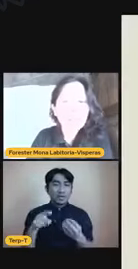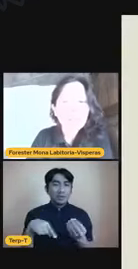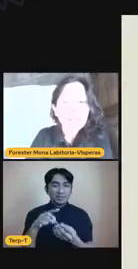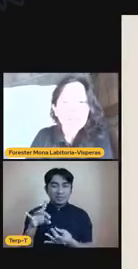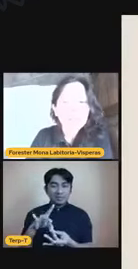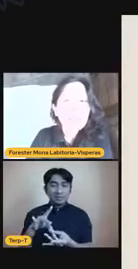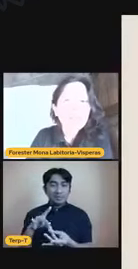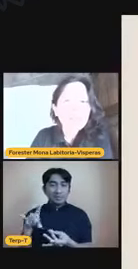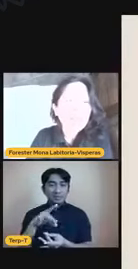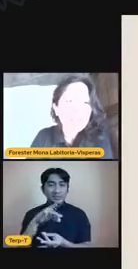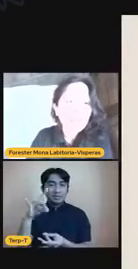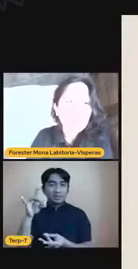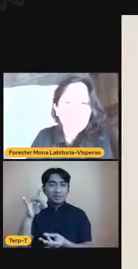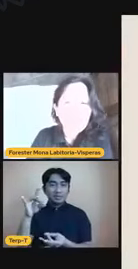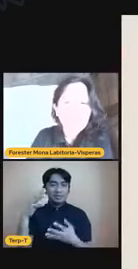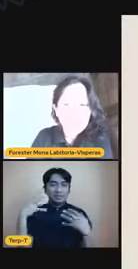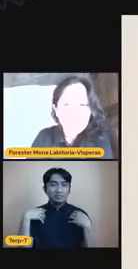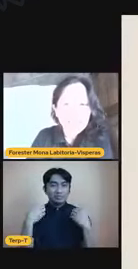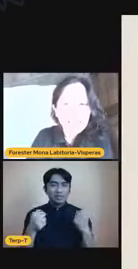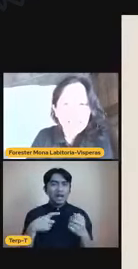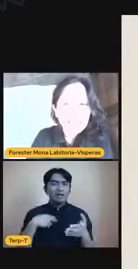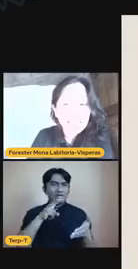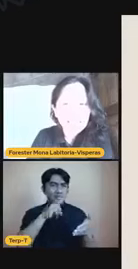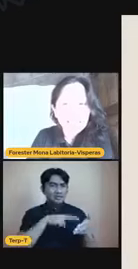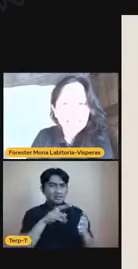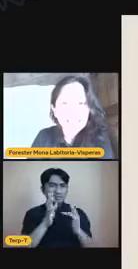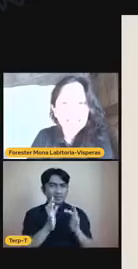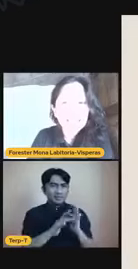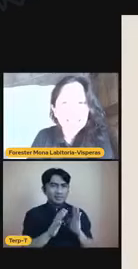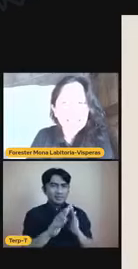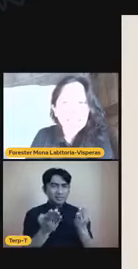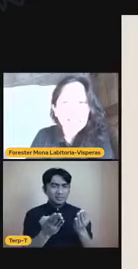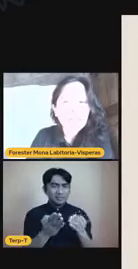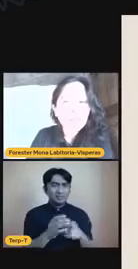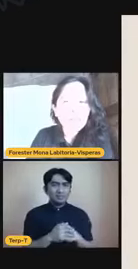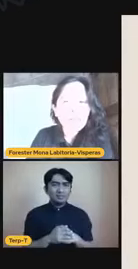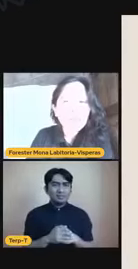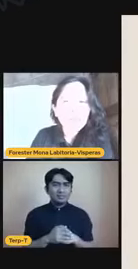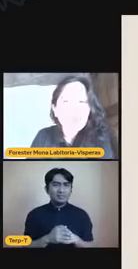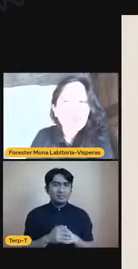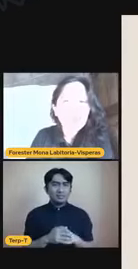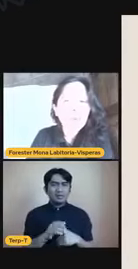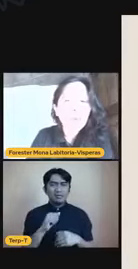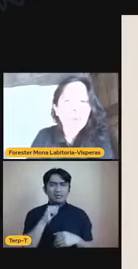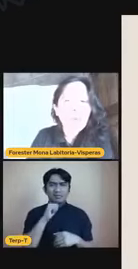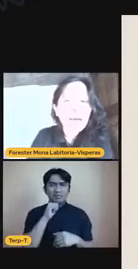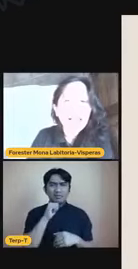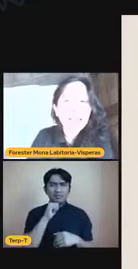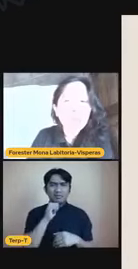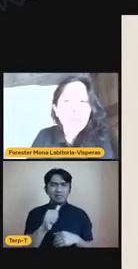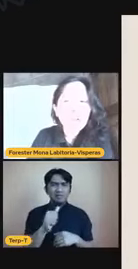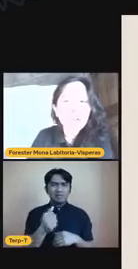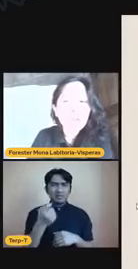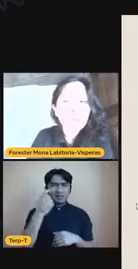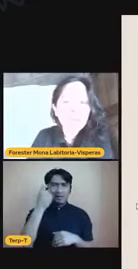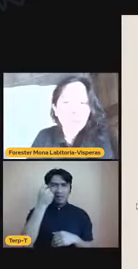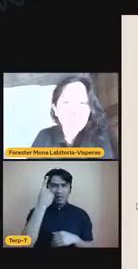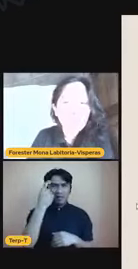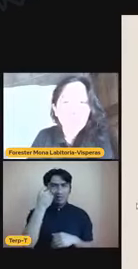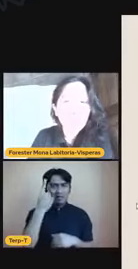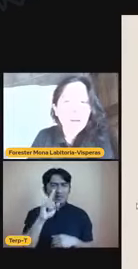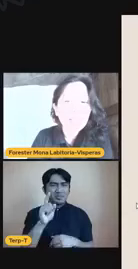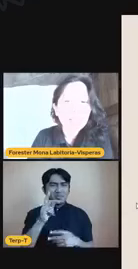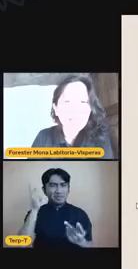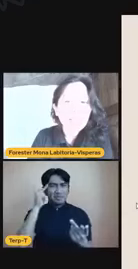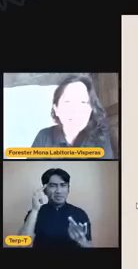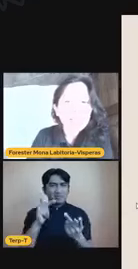wellness. So I read this book sa Bible, sa Ecclesiastes. Hindi po daw natin tunay na mauunawaan yung planong ng Panginoon